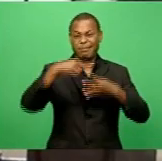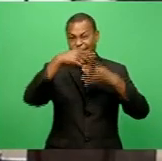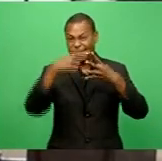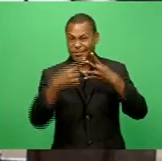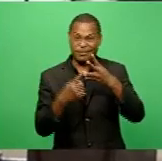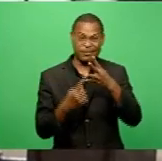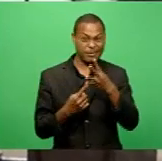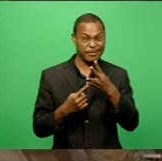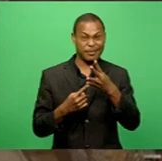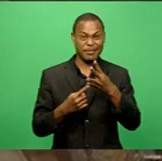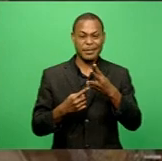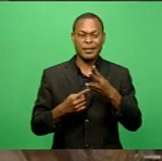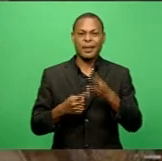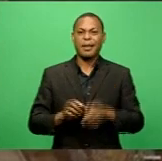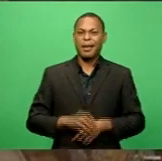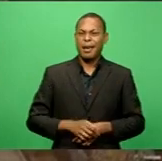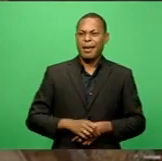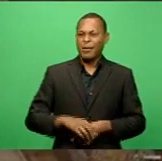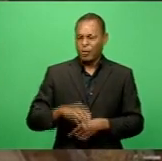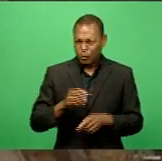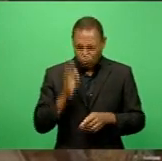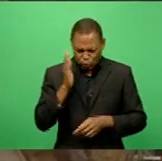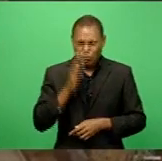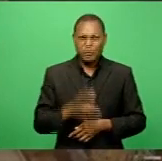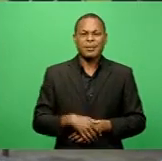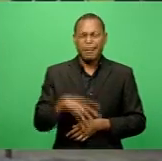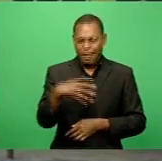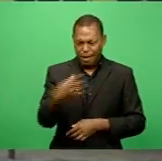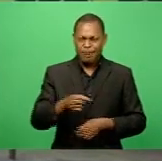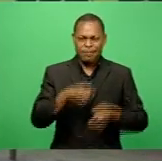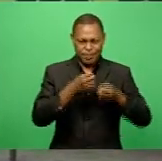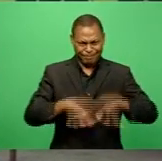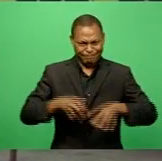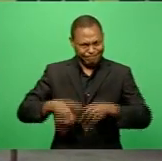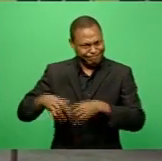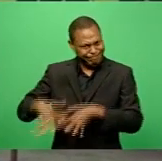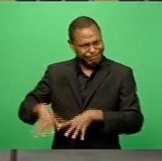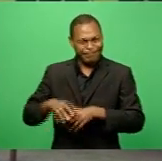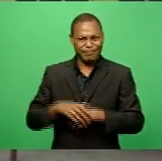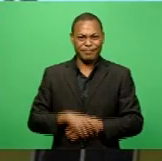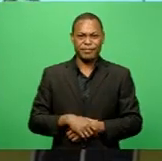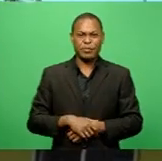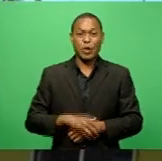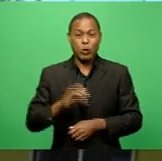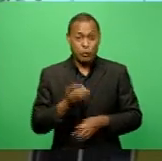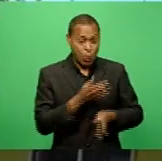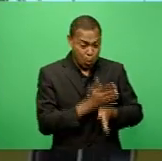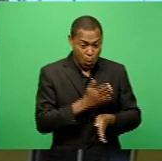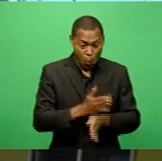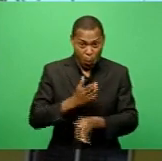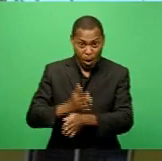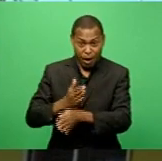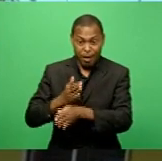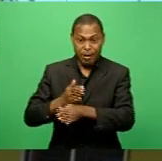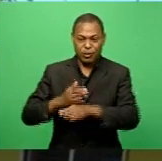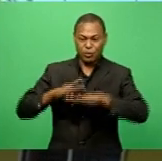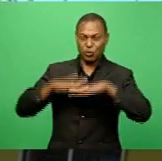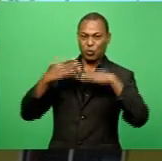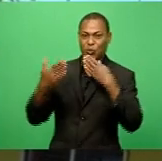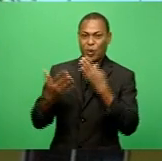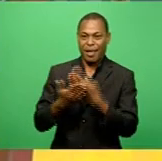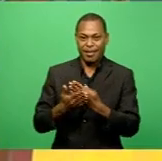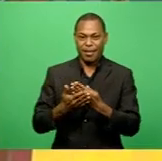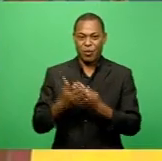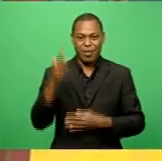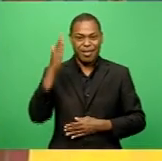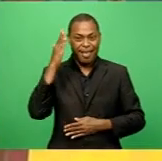Muslim Primary. I mean, these schools have also sustained damages. Akbar says they will work with the heads of schools and management to